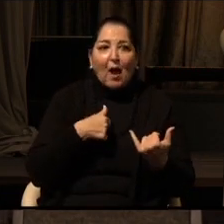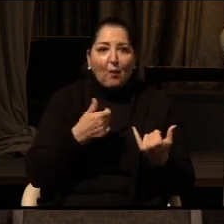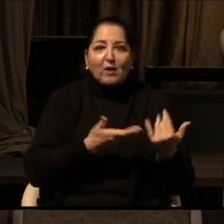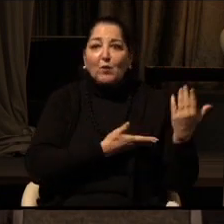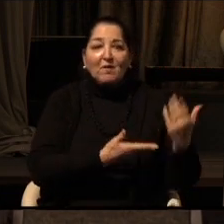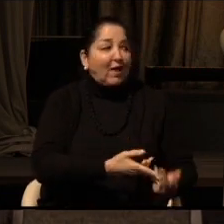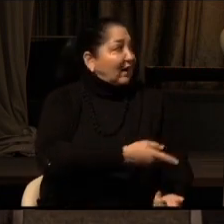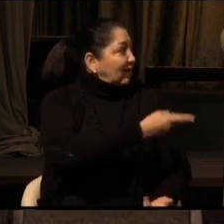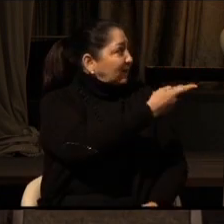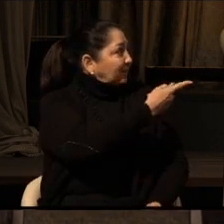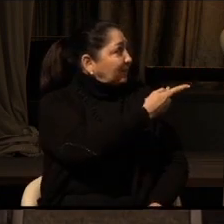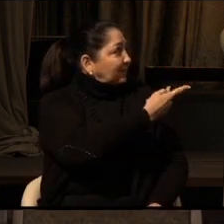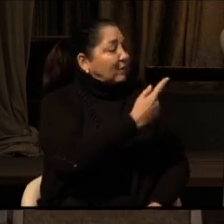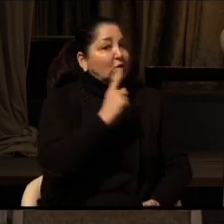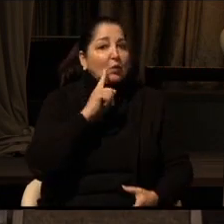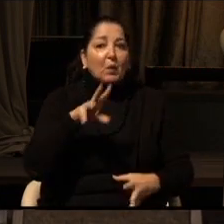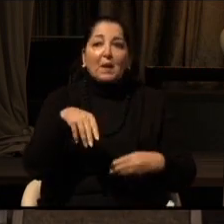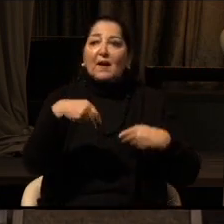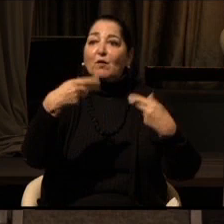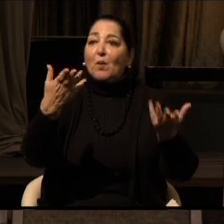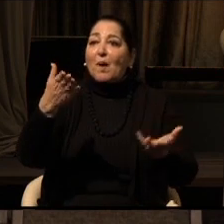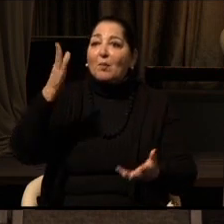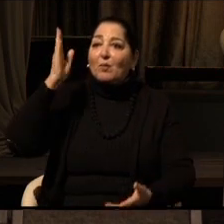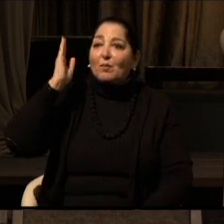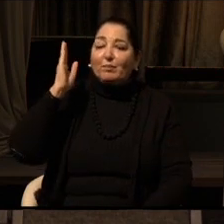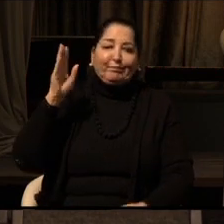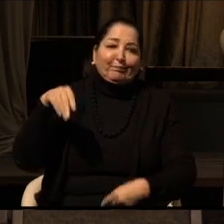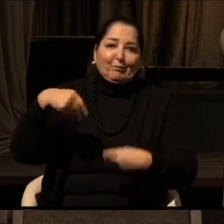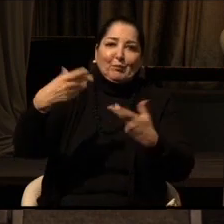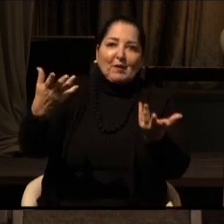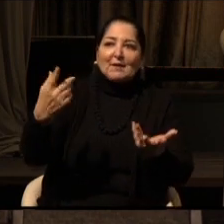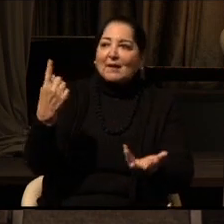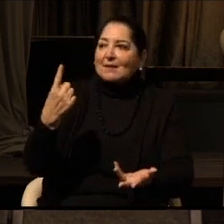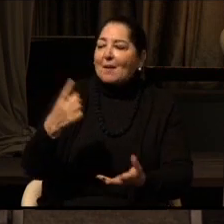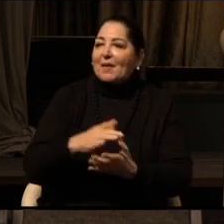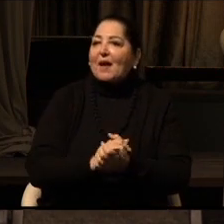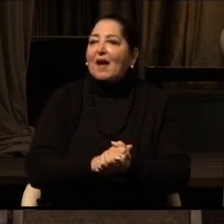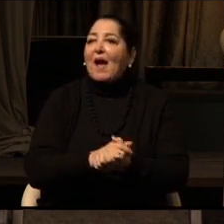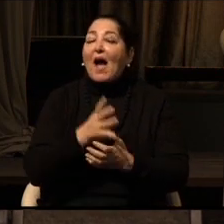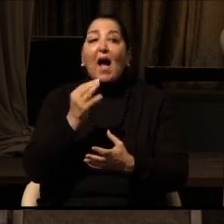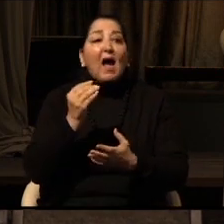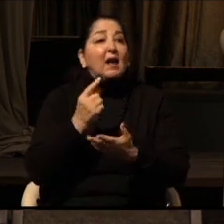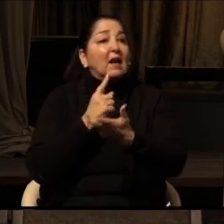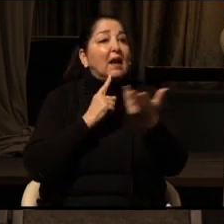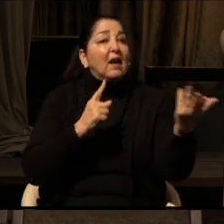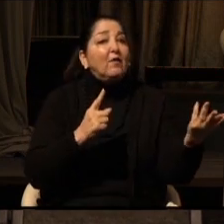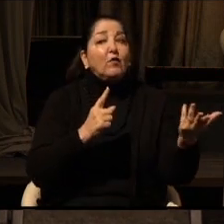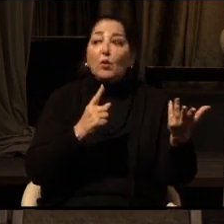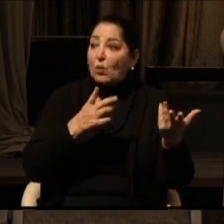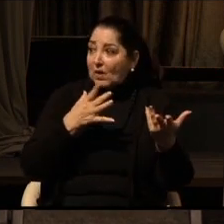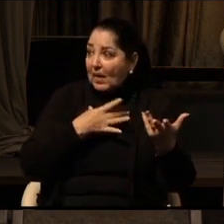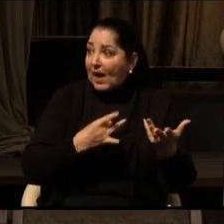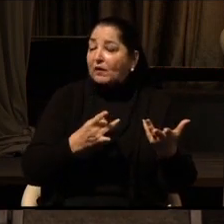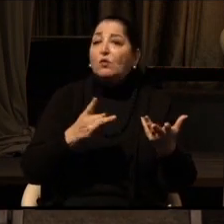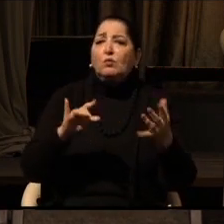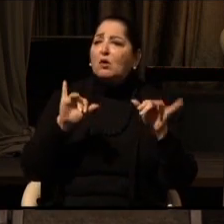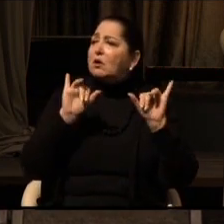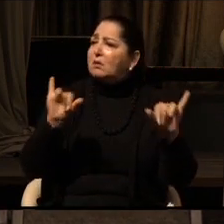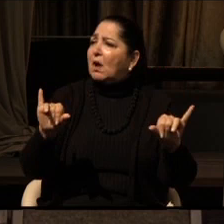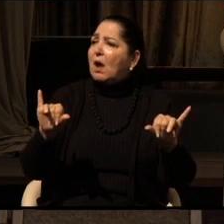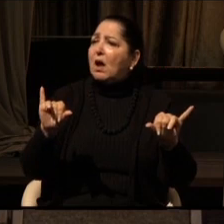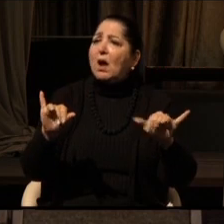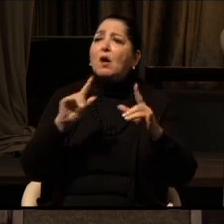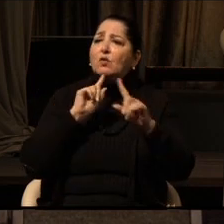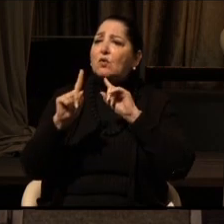And again, I invite you to stay after and continue your conversations if you so desire, and also to bring your ideas to the town hall plenary